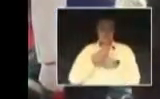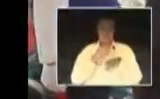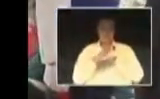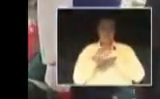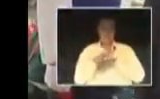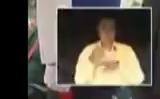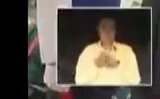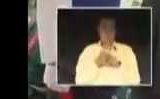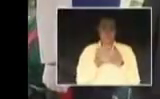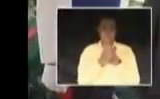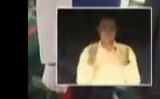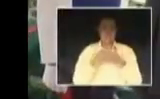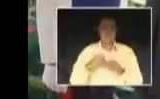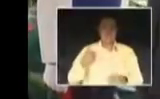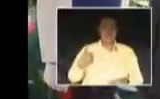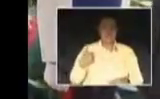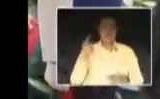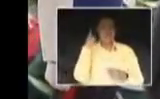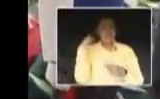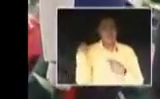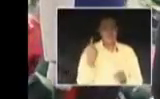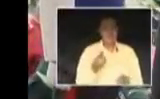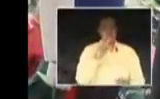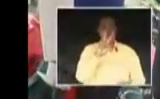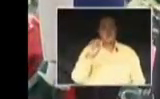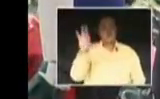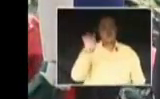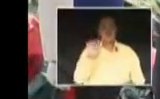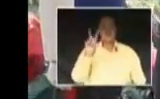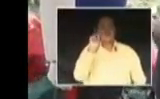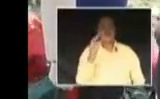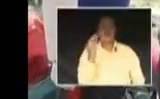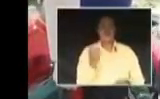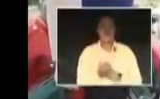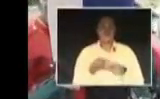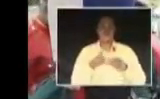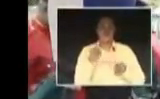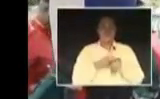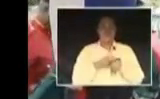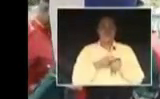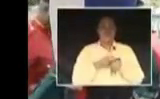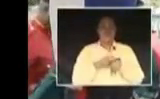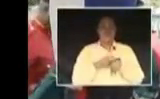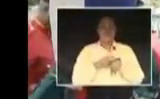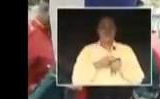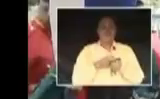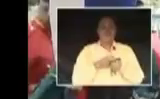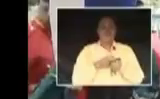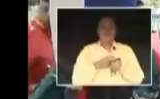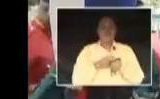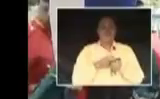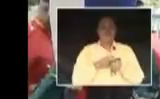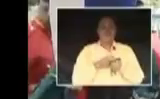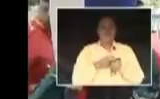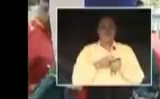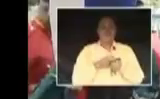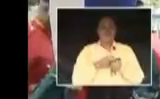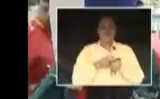Jamaica in Toronto from 2009 to 2014. During his tenure, he was appointed